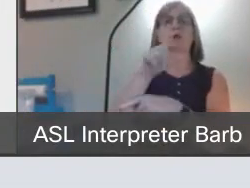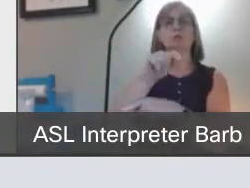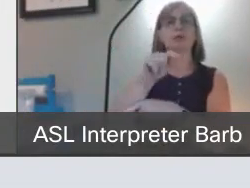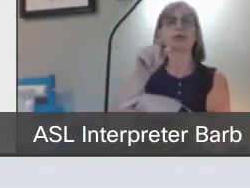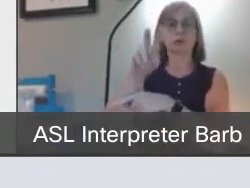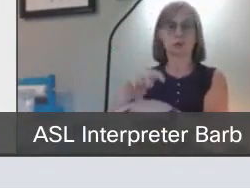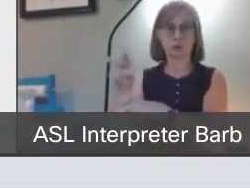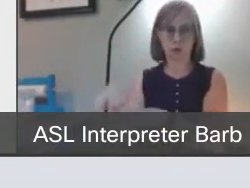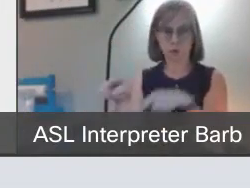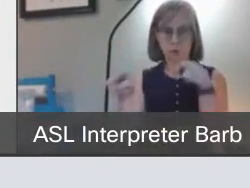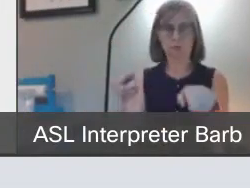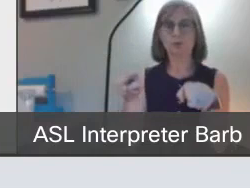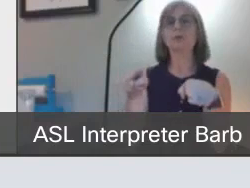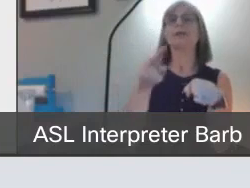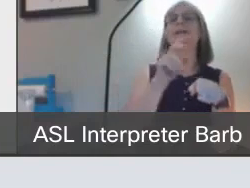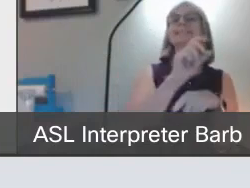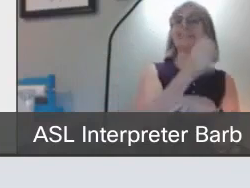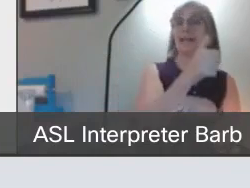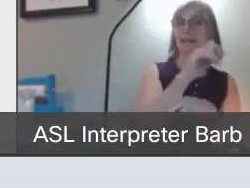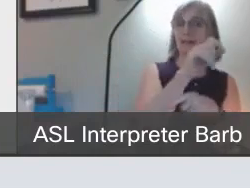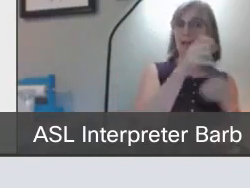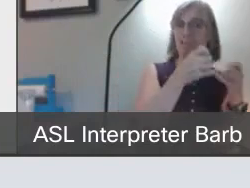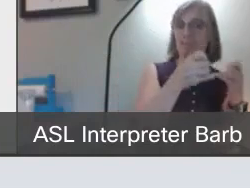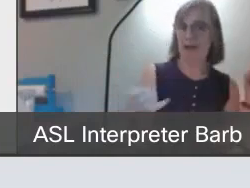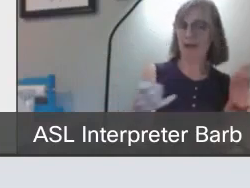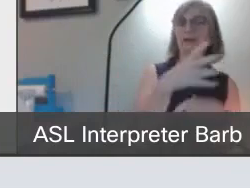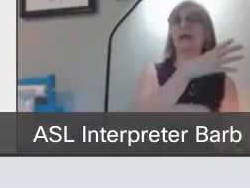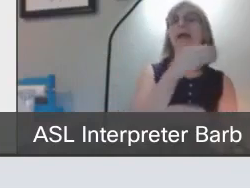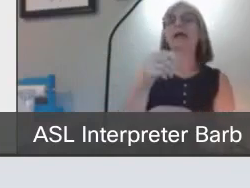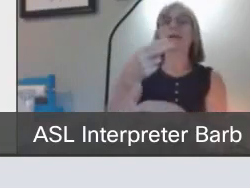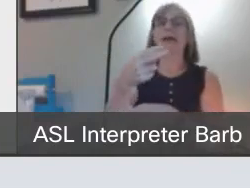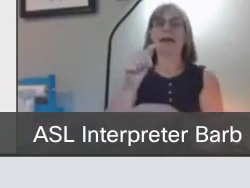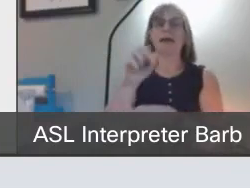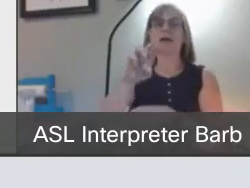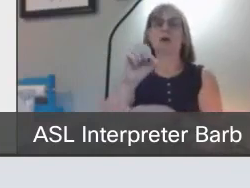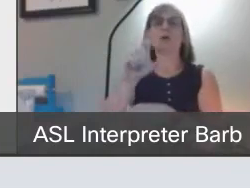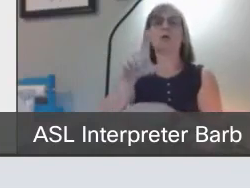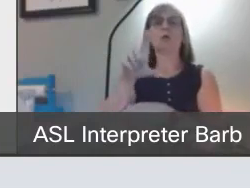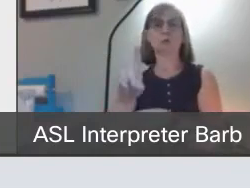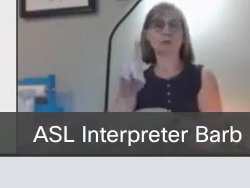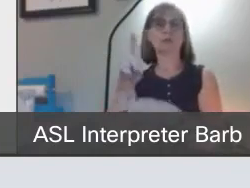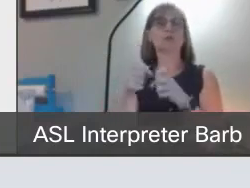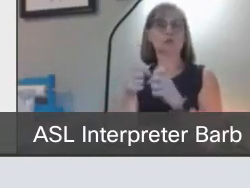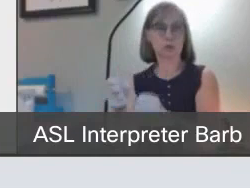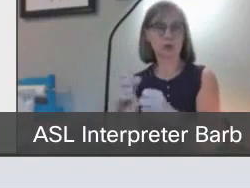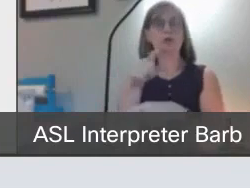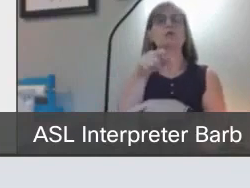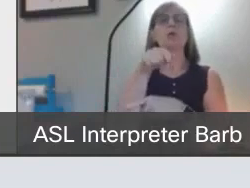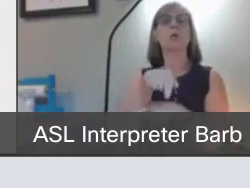Street. And just when we're recording this, we're actually recording this meeting, and so we'll post this to the web page as soon as we're done with our